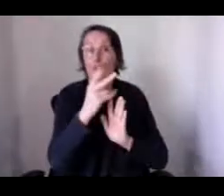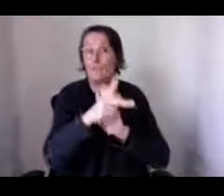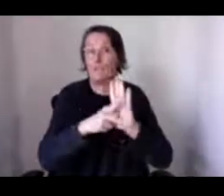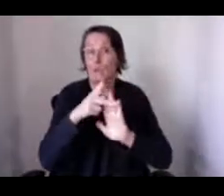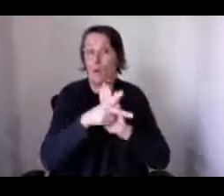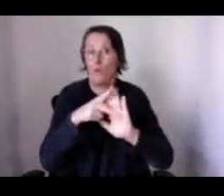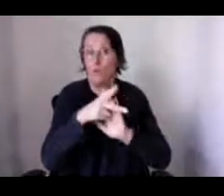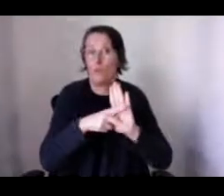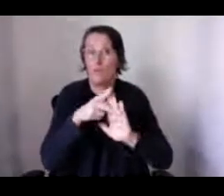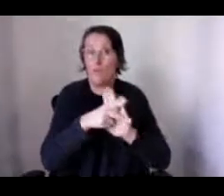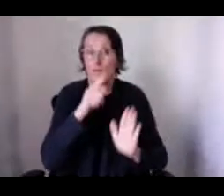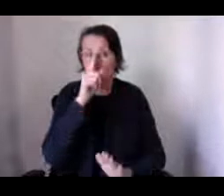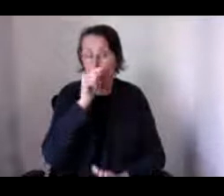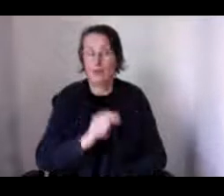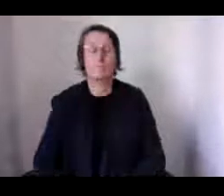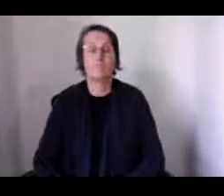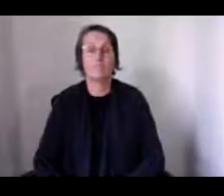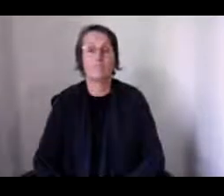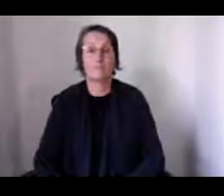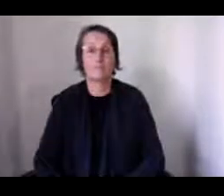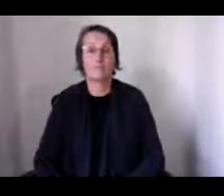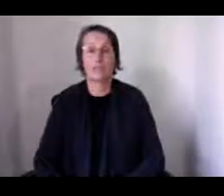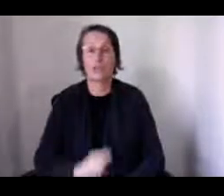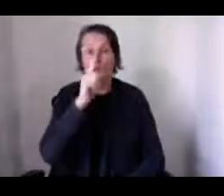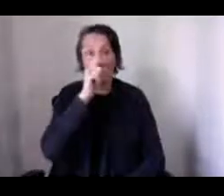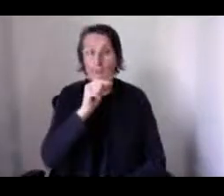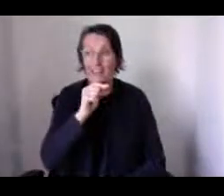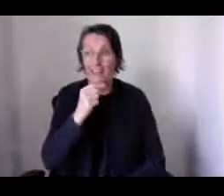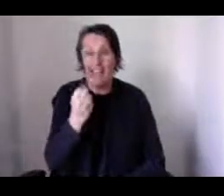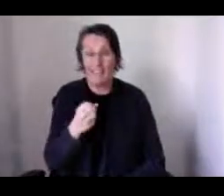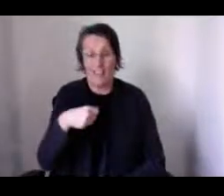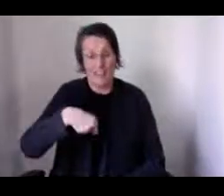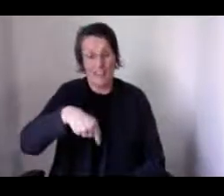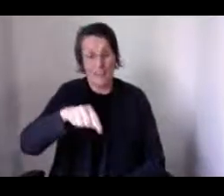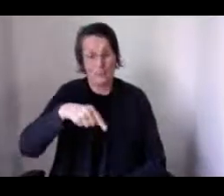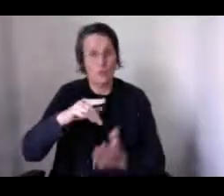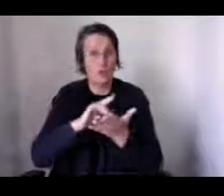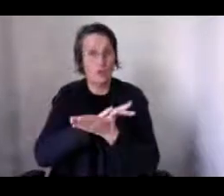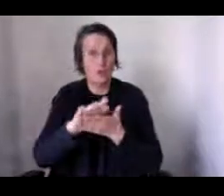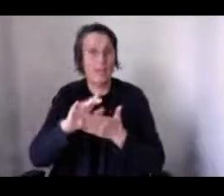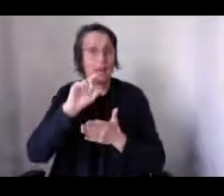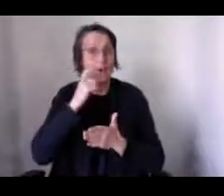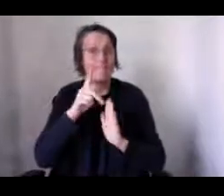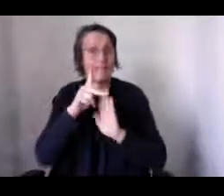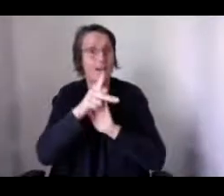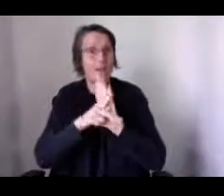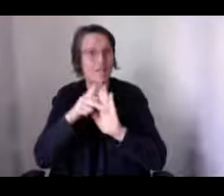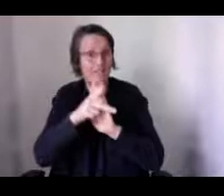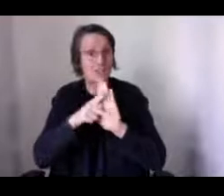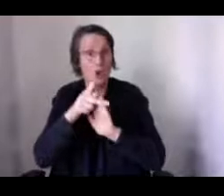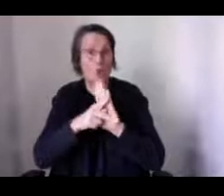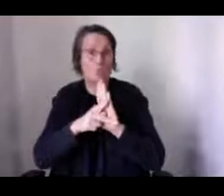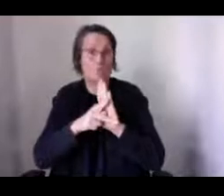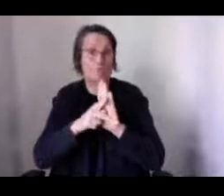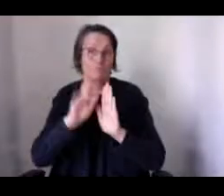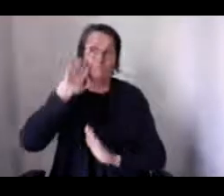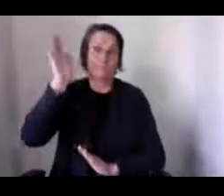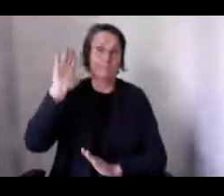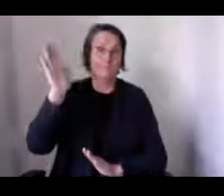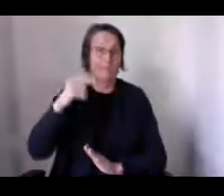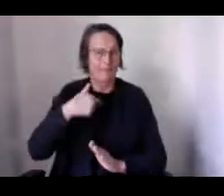There is also a Submit Video Response webinar taking place this Thursday at 2 o'clock if you want to find out more about